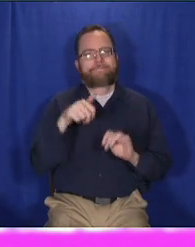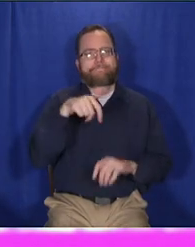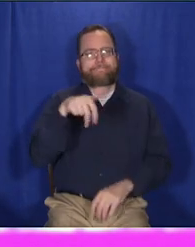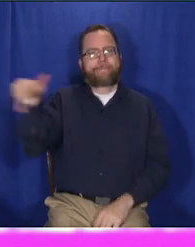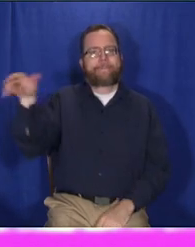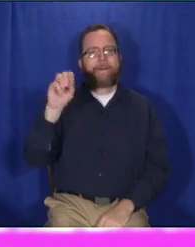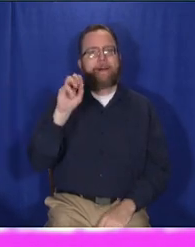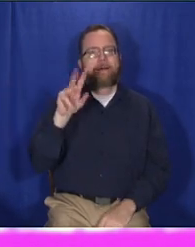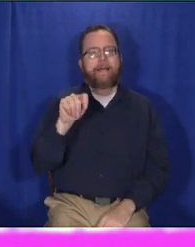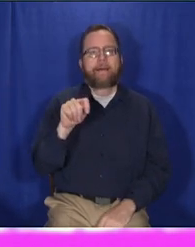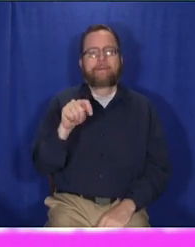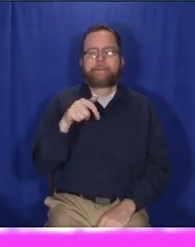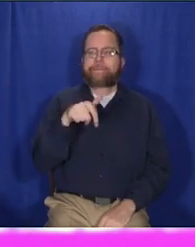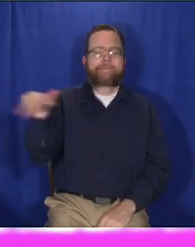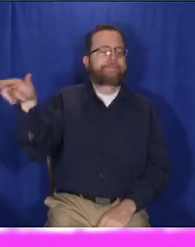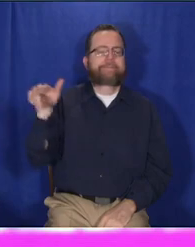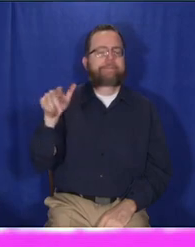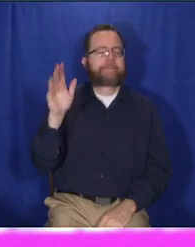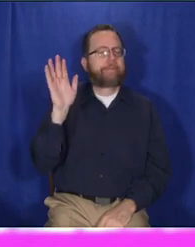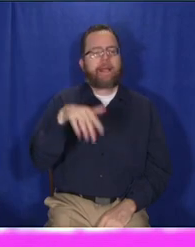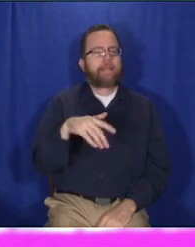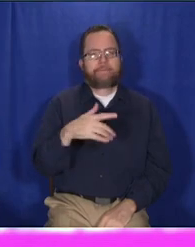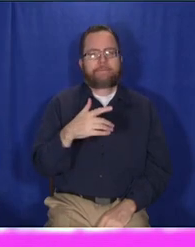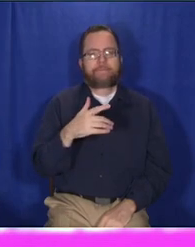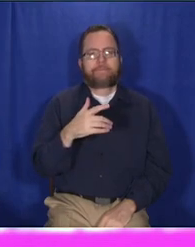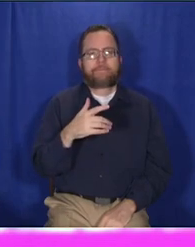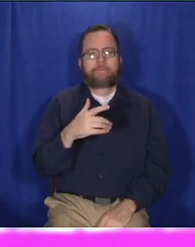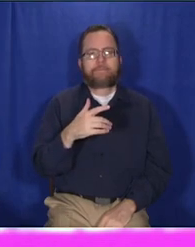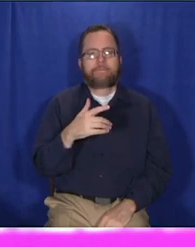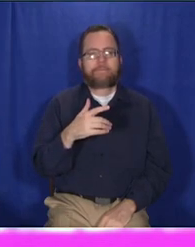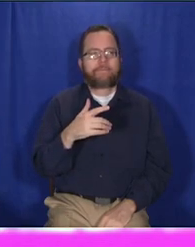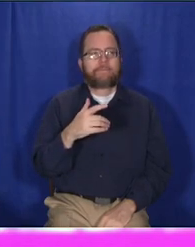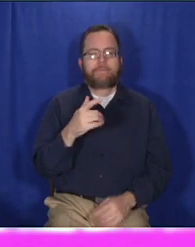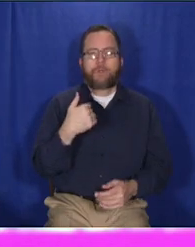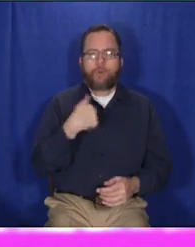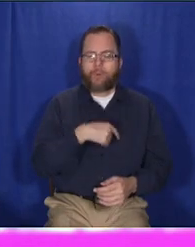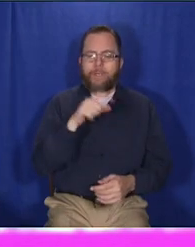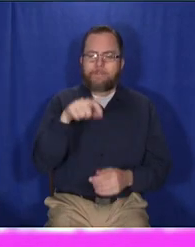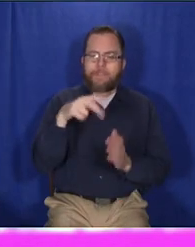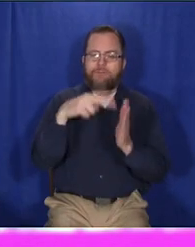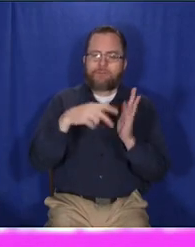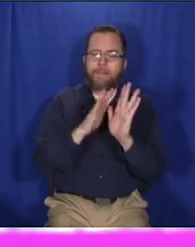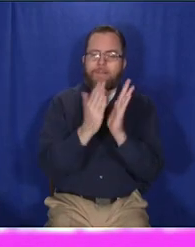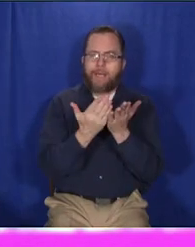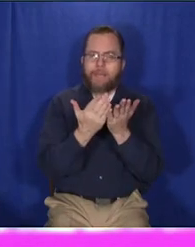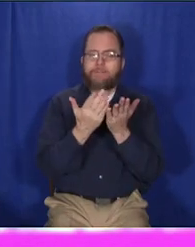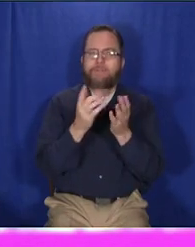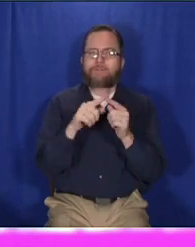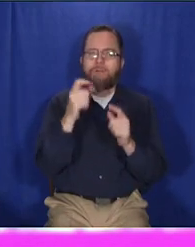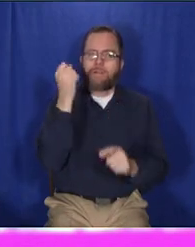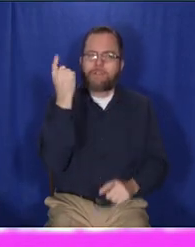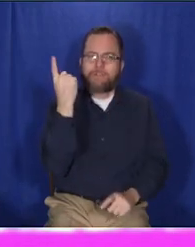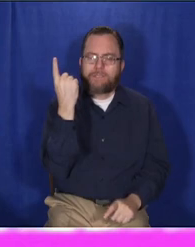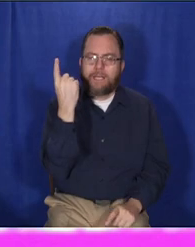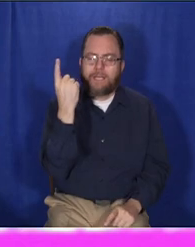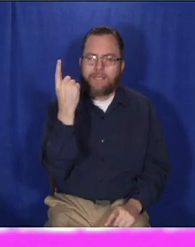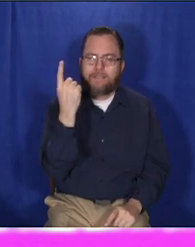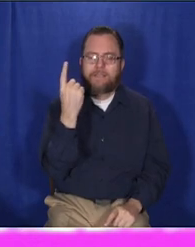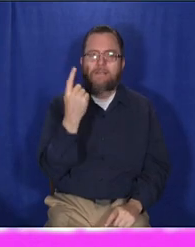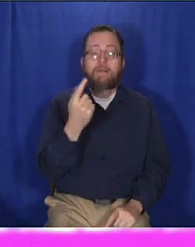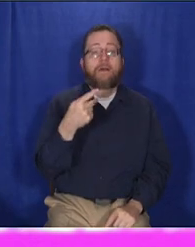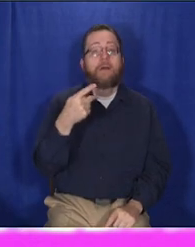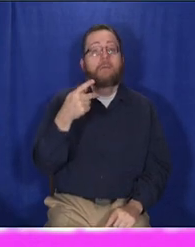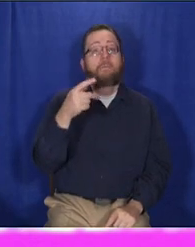just interrogate Paul for just a second. Let's read our Bible critically. Not critically in a sinful way, but just honestly.